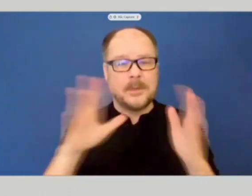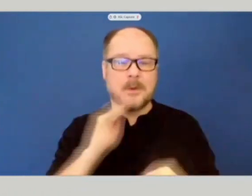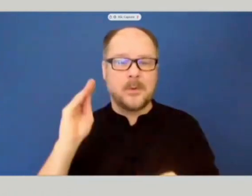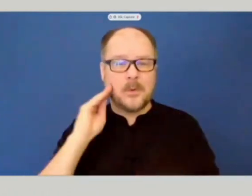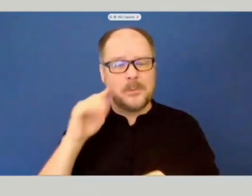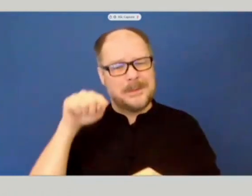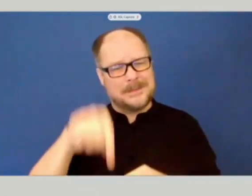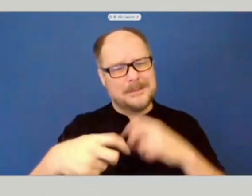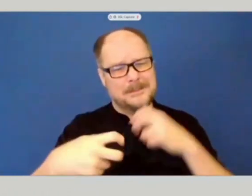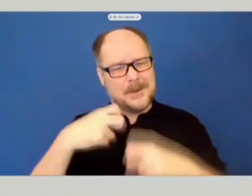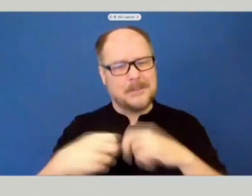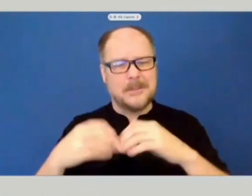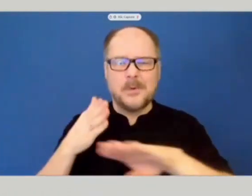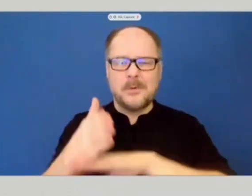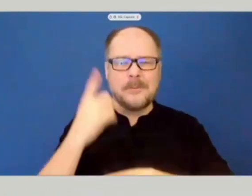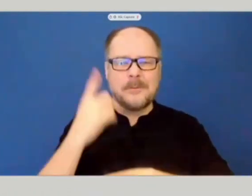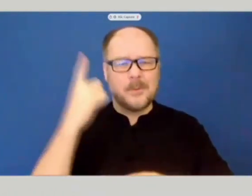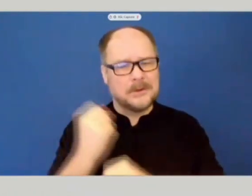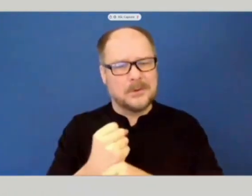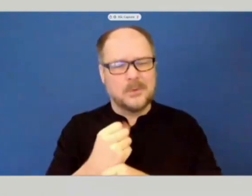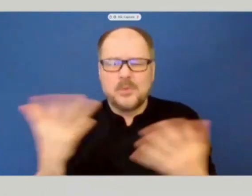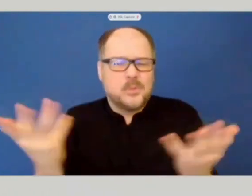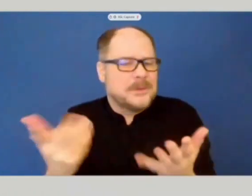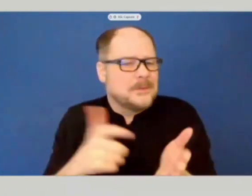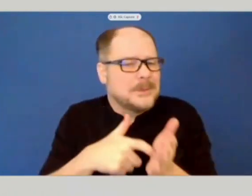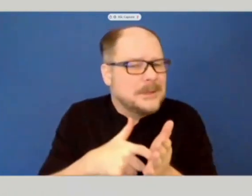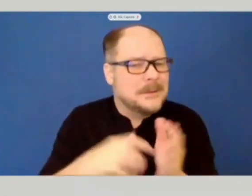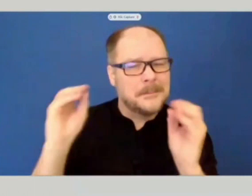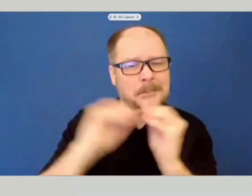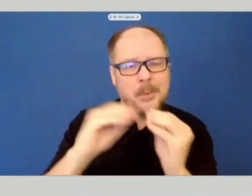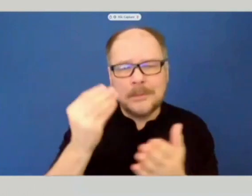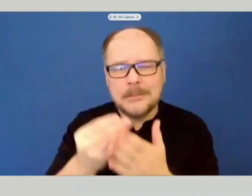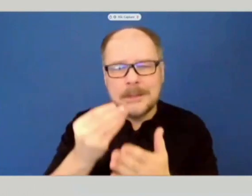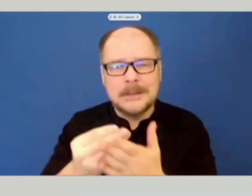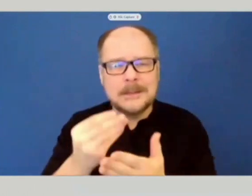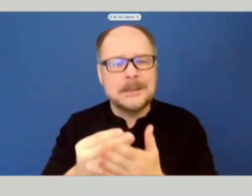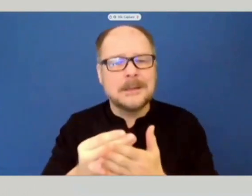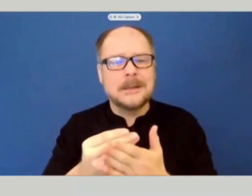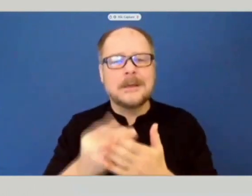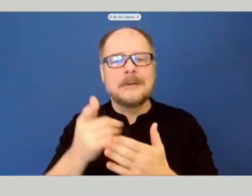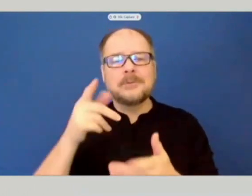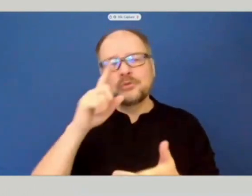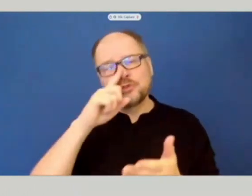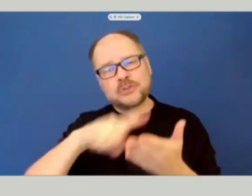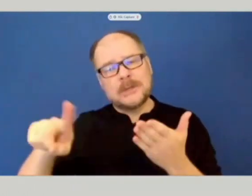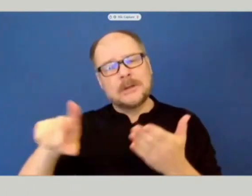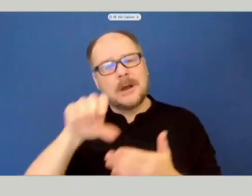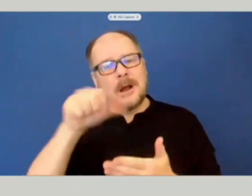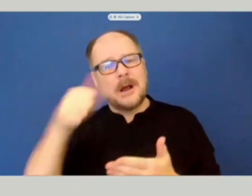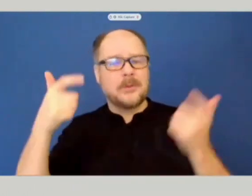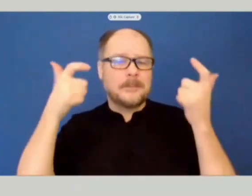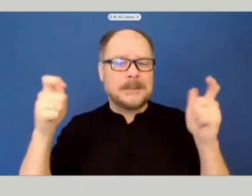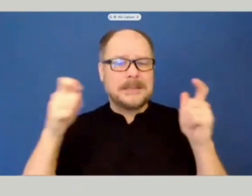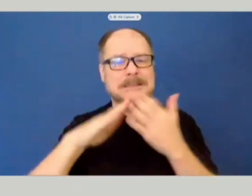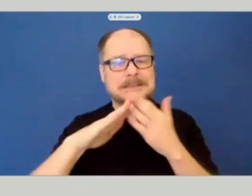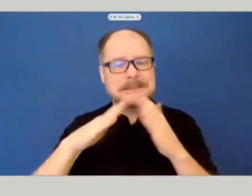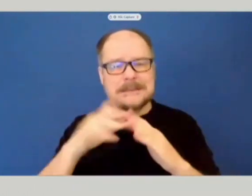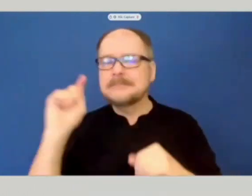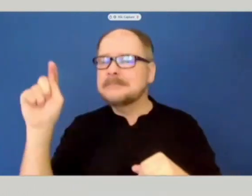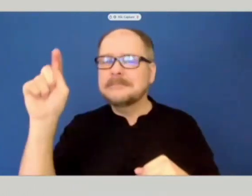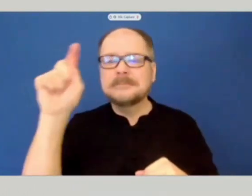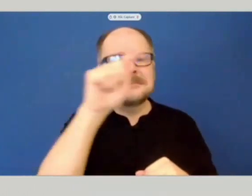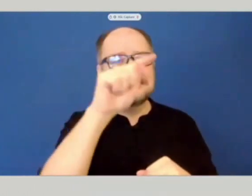Is it going to take more money? I mean, have we looked at other big cities that have similar homeless issues and